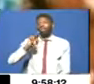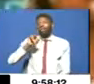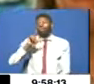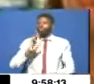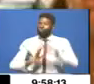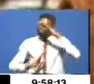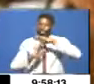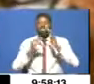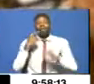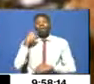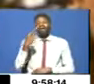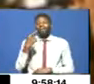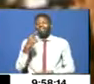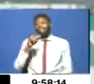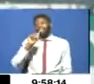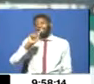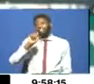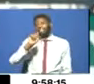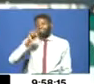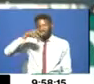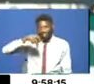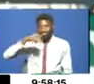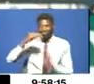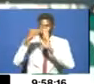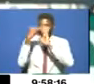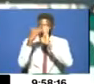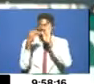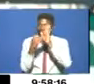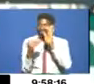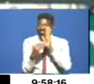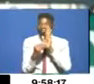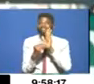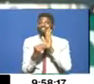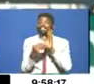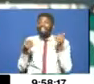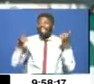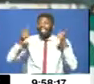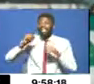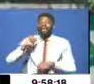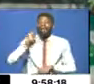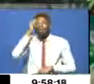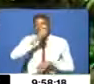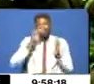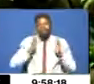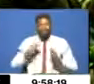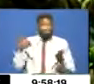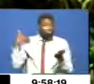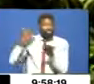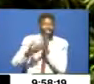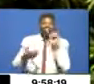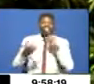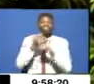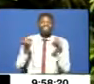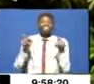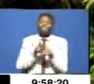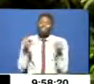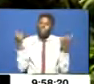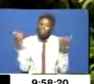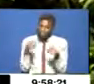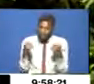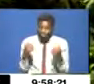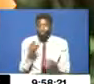ATP ranking. And that has not been attained by any African up to today. So you should